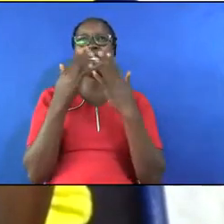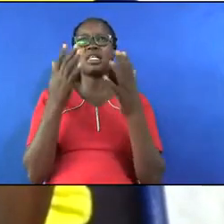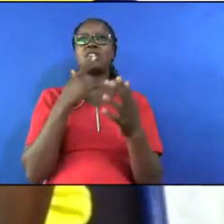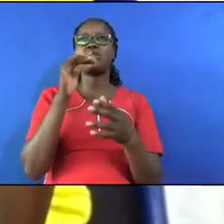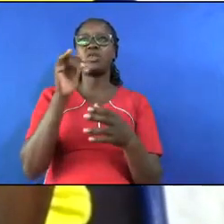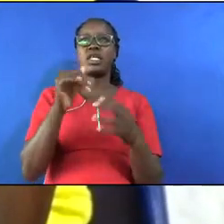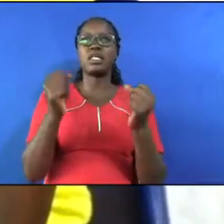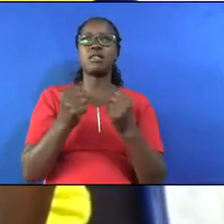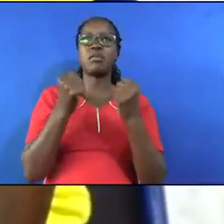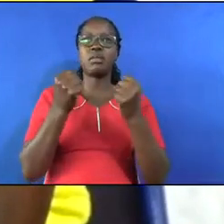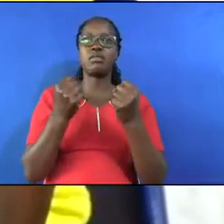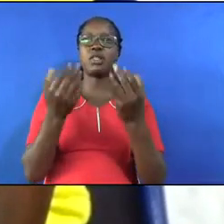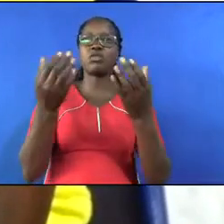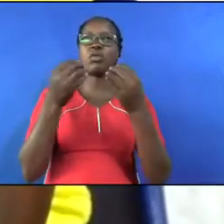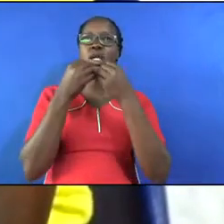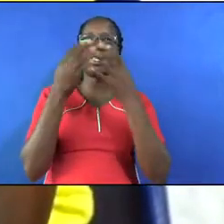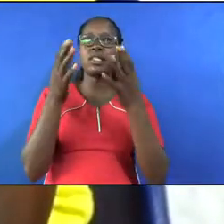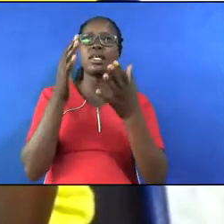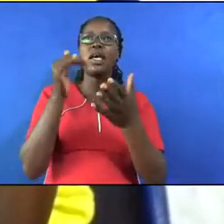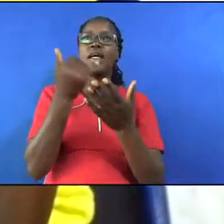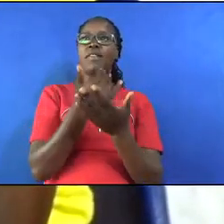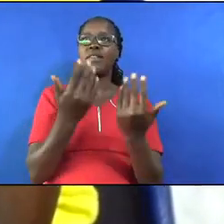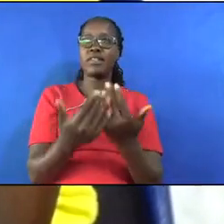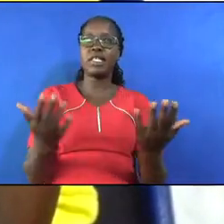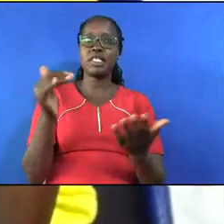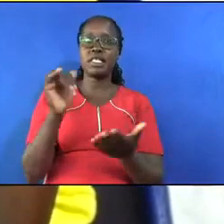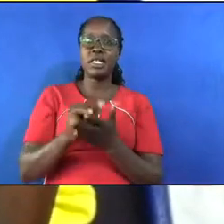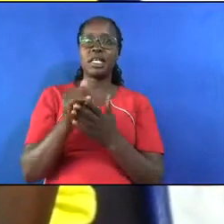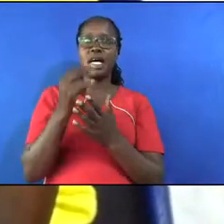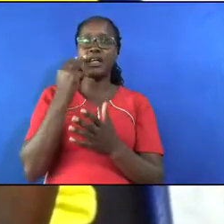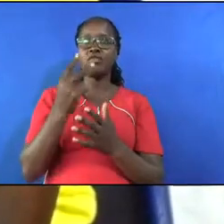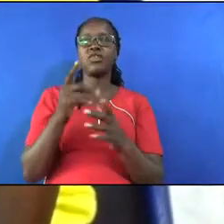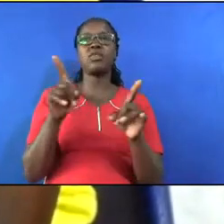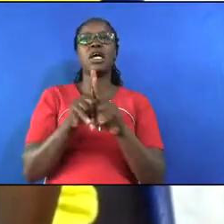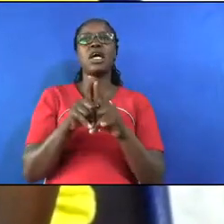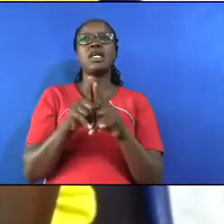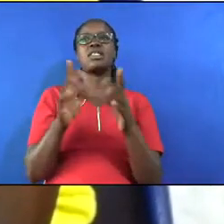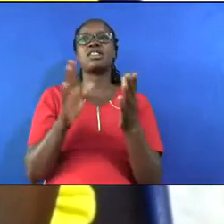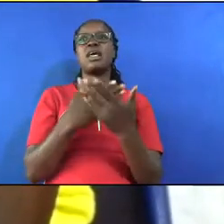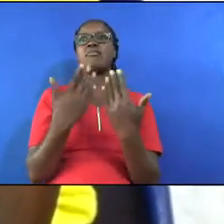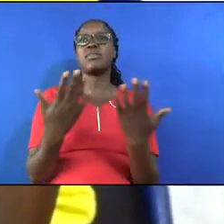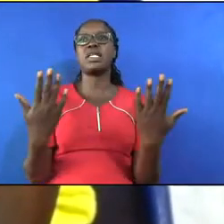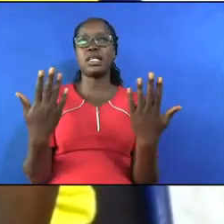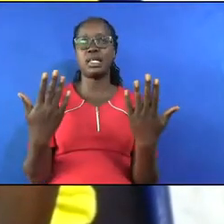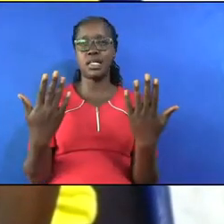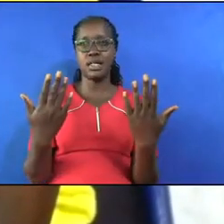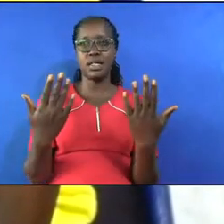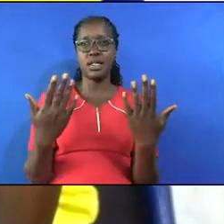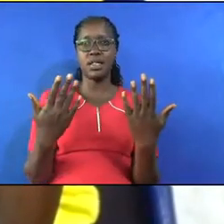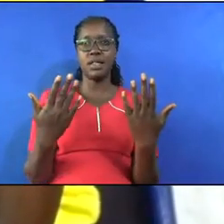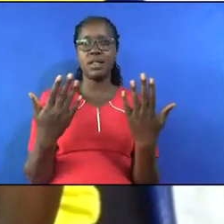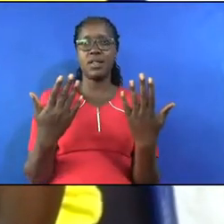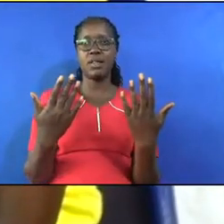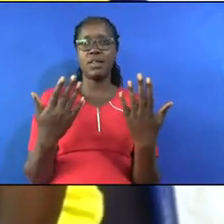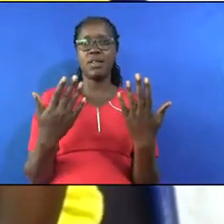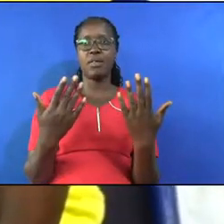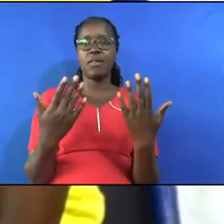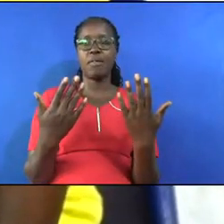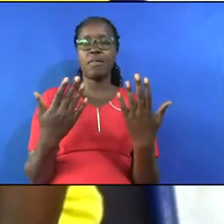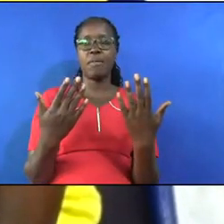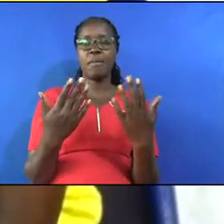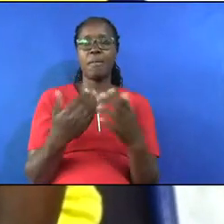in Christ Jesus, who became for us wisdom from God, that is our